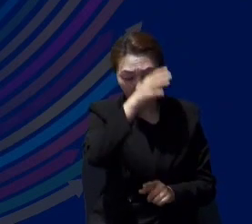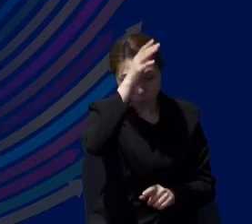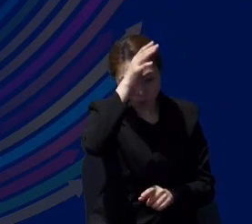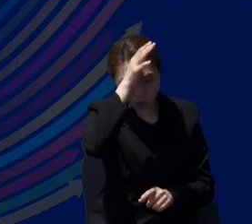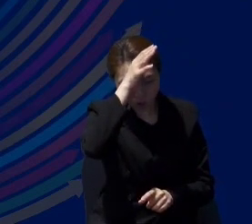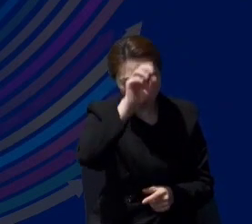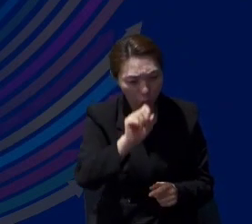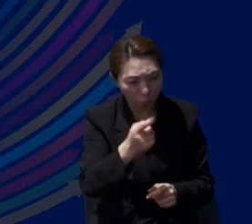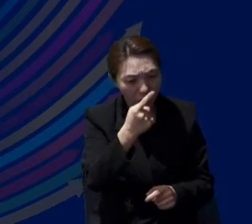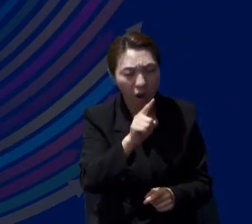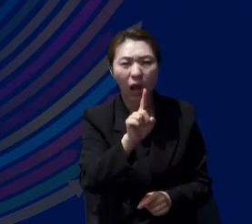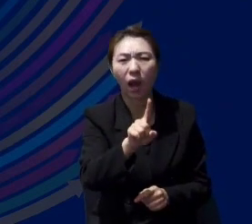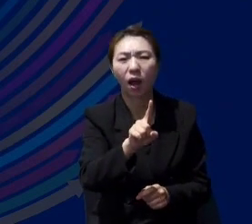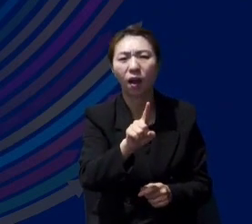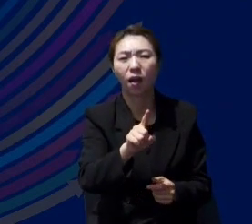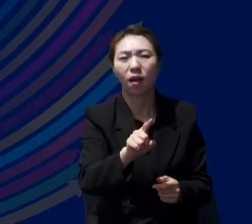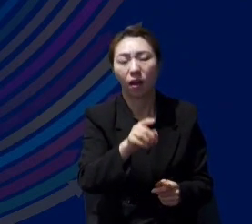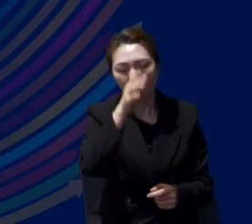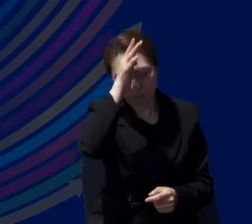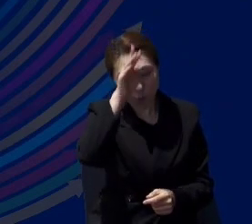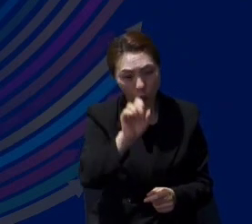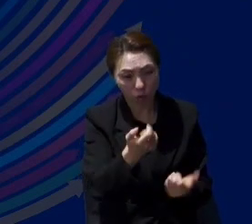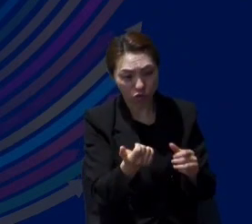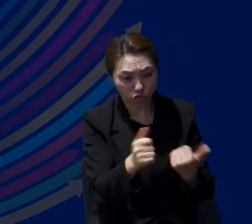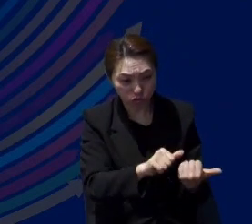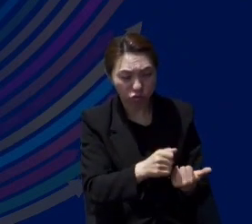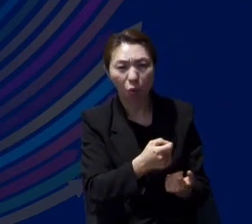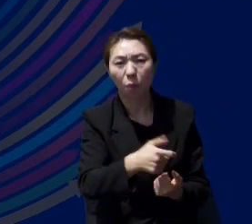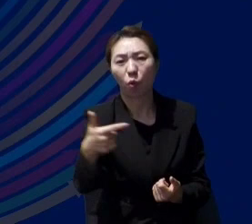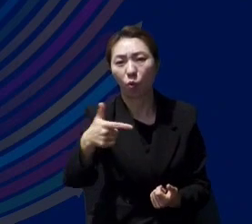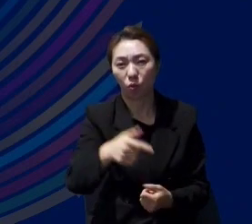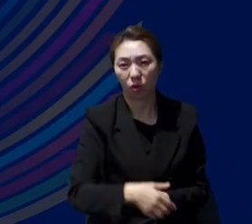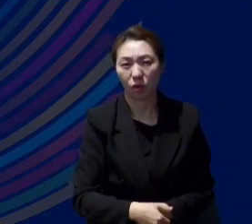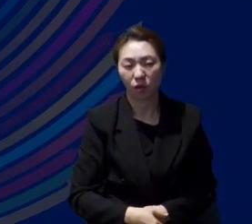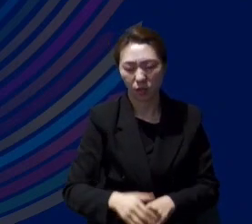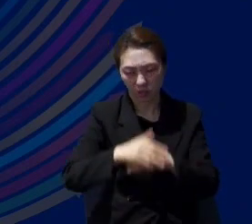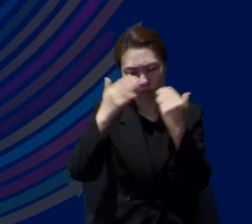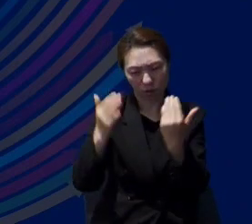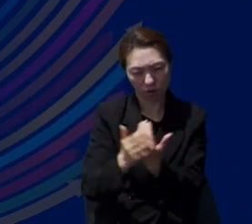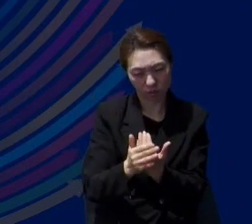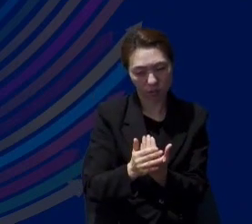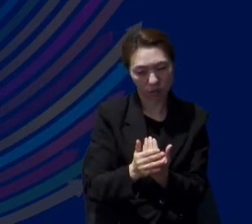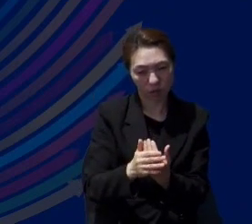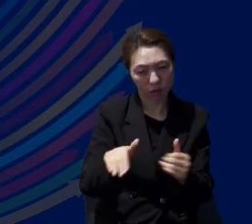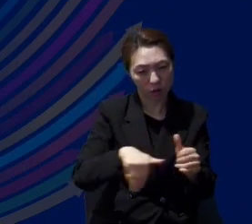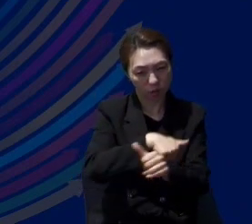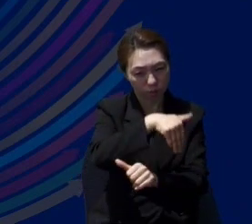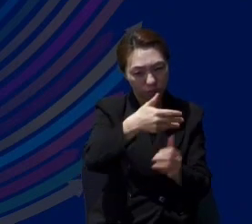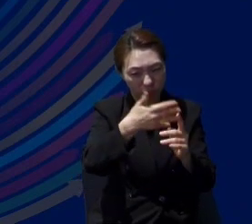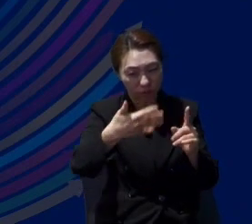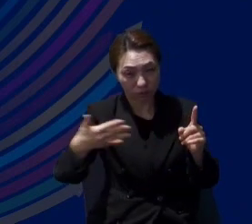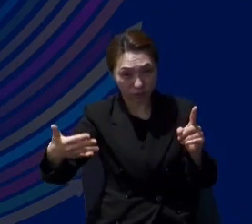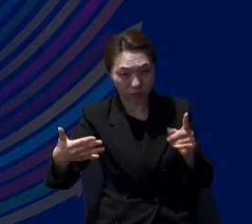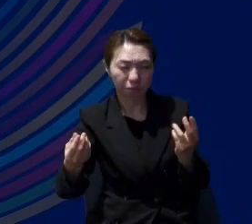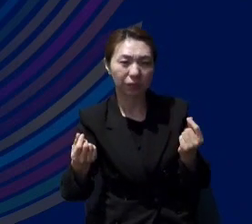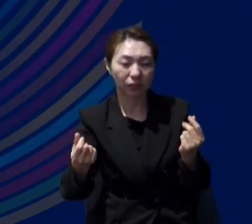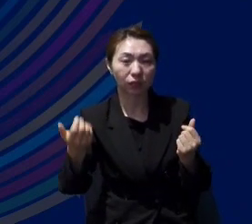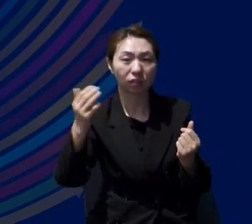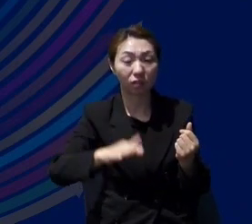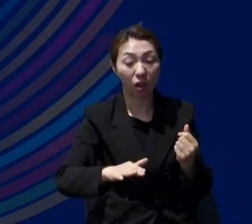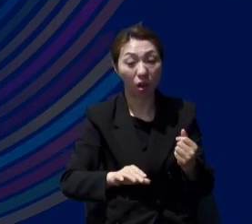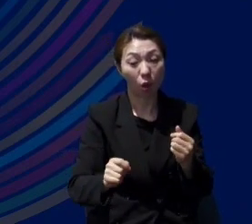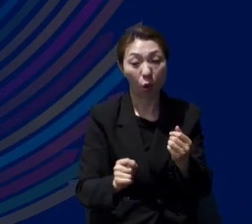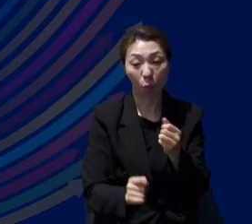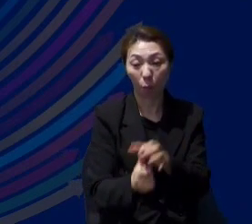also plenty of exceptions, which again underscores the necessity of looking at this, not just in terms of all-cause mortality or